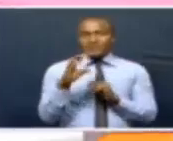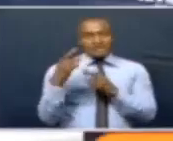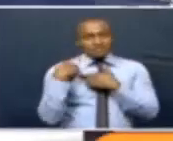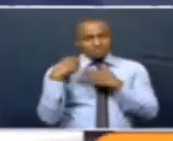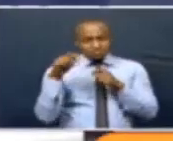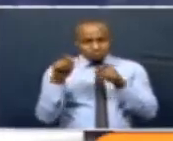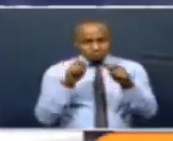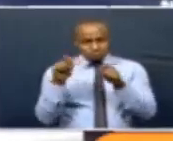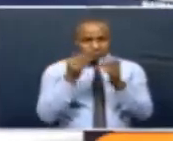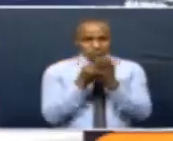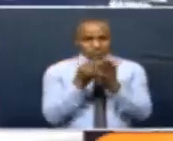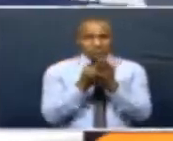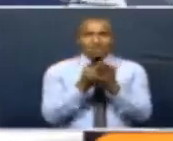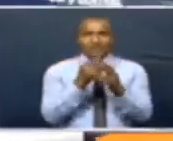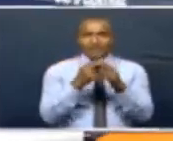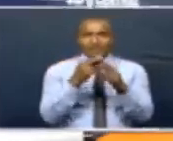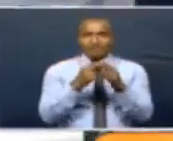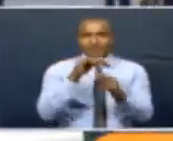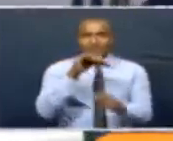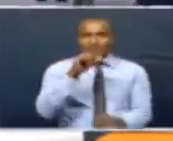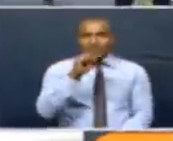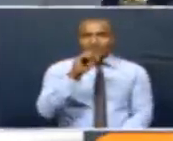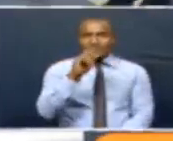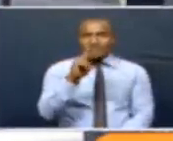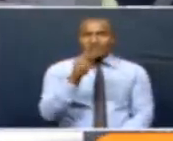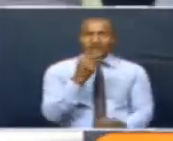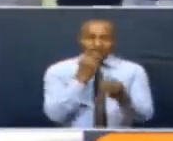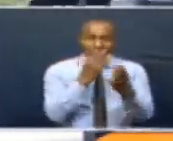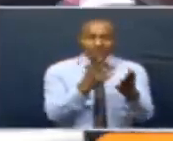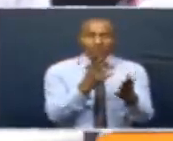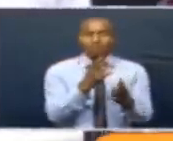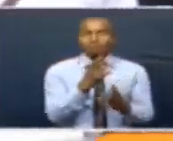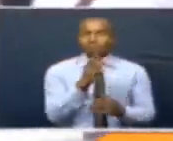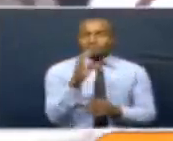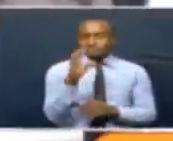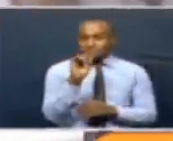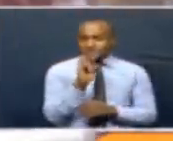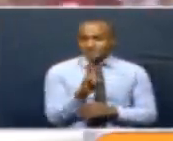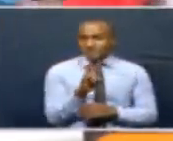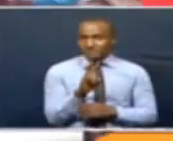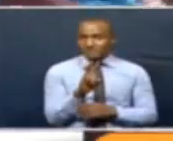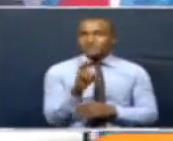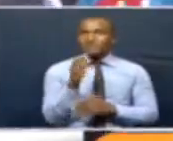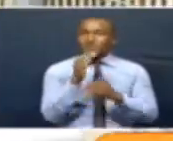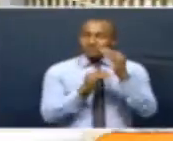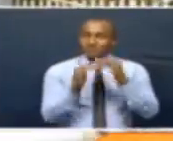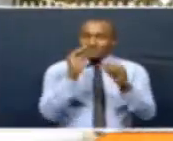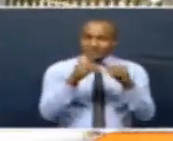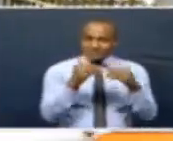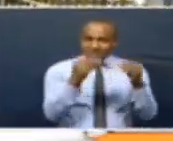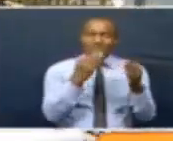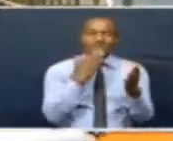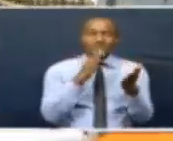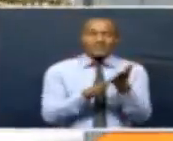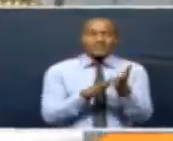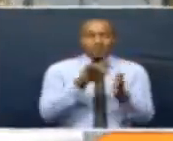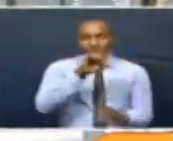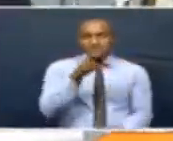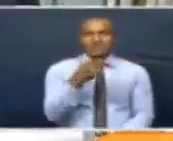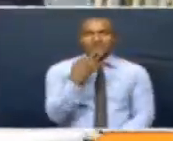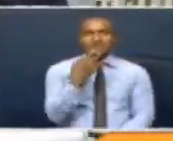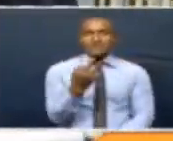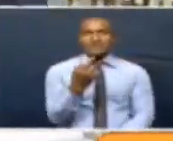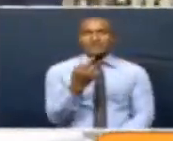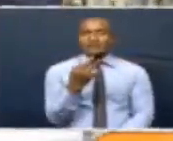and finance, Professor Isaac Mbeche, told Citizen TV that the university had issued show cause letters to 1,300 staff members who